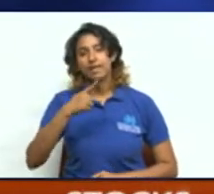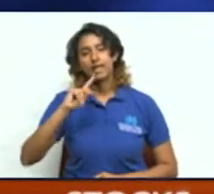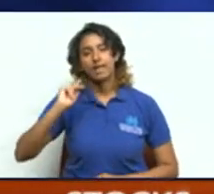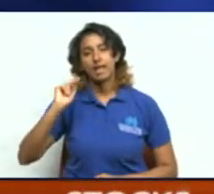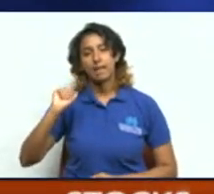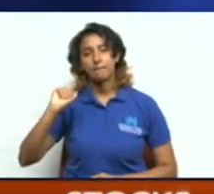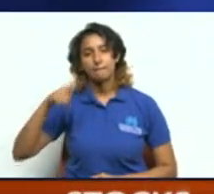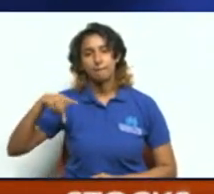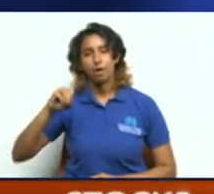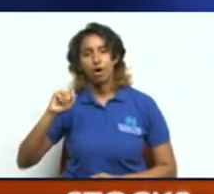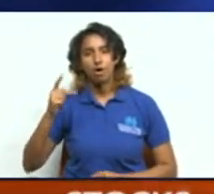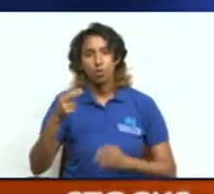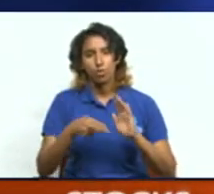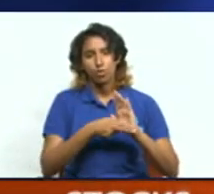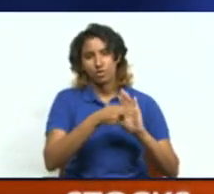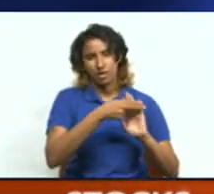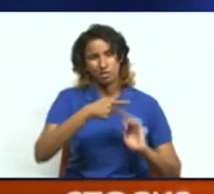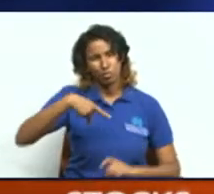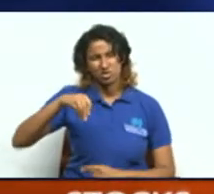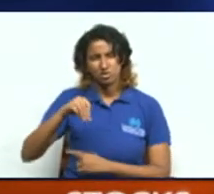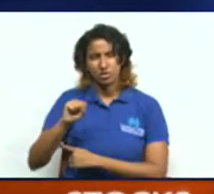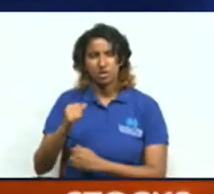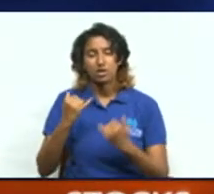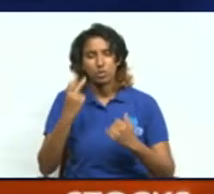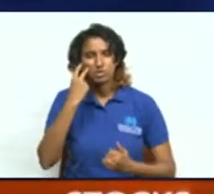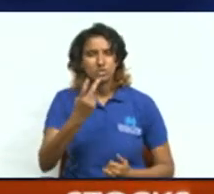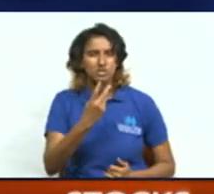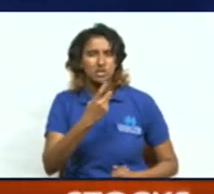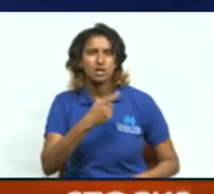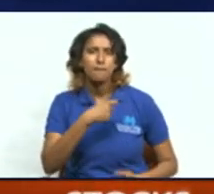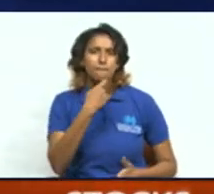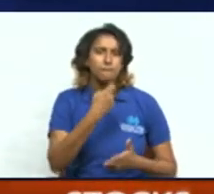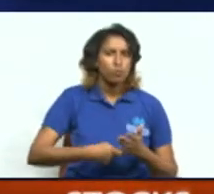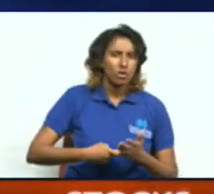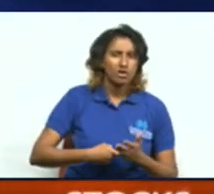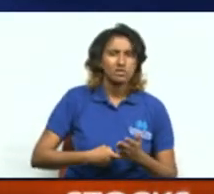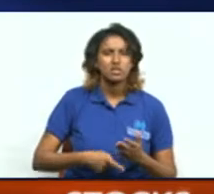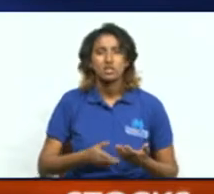look at today's energy and forex prices.